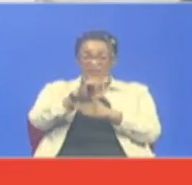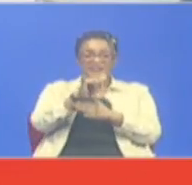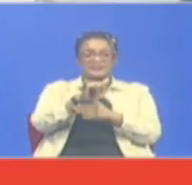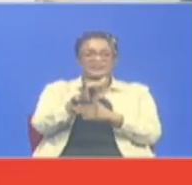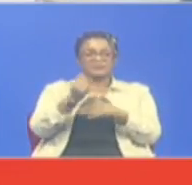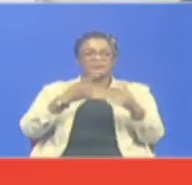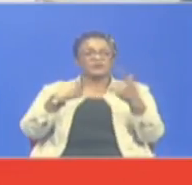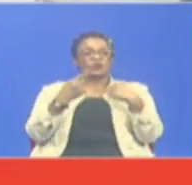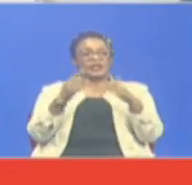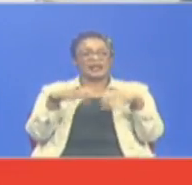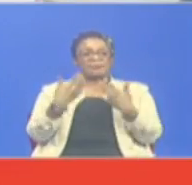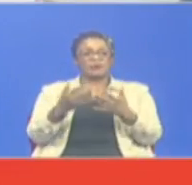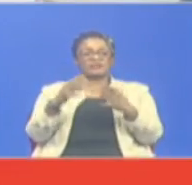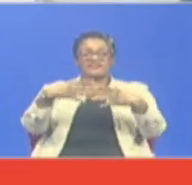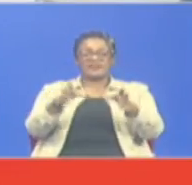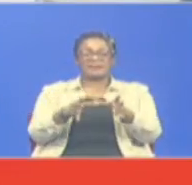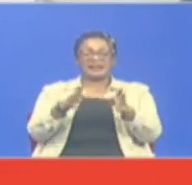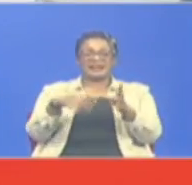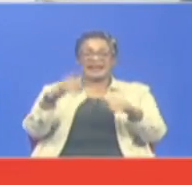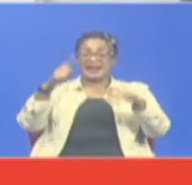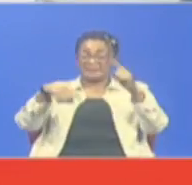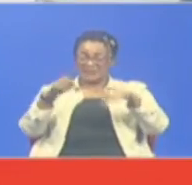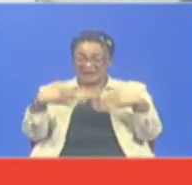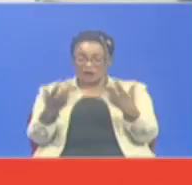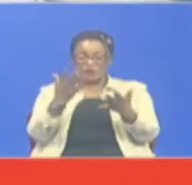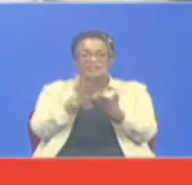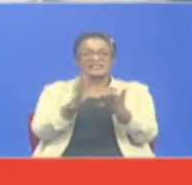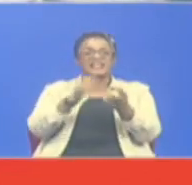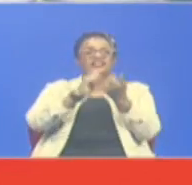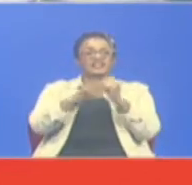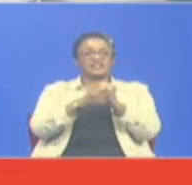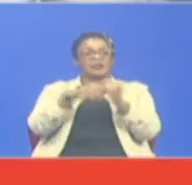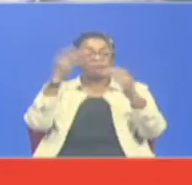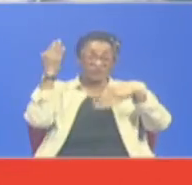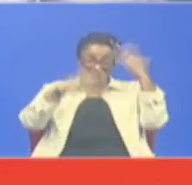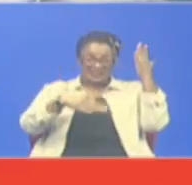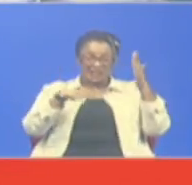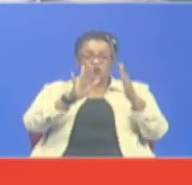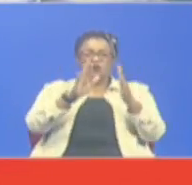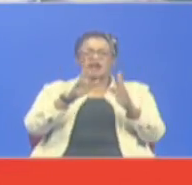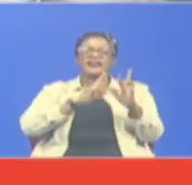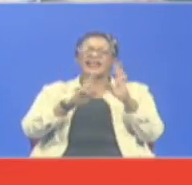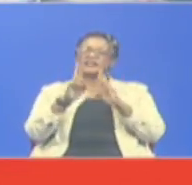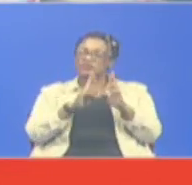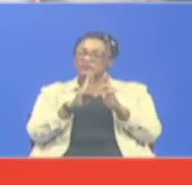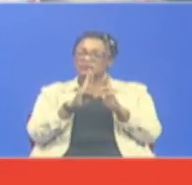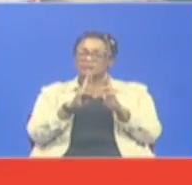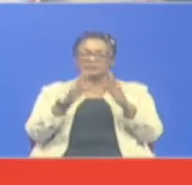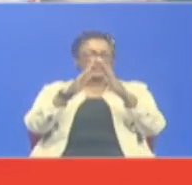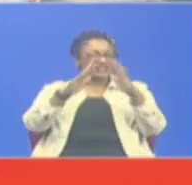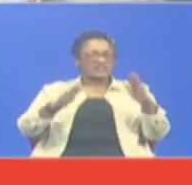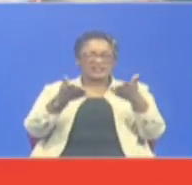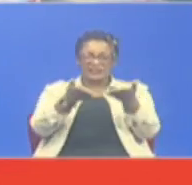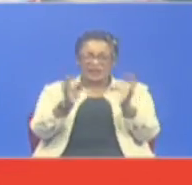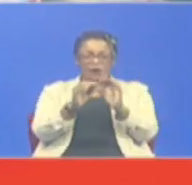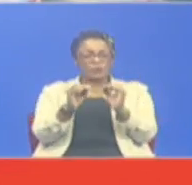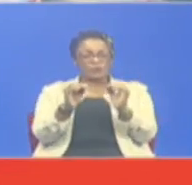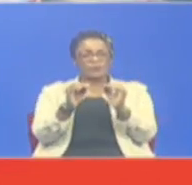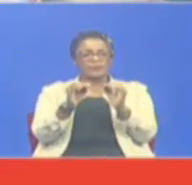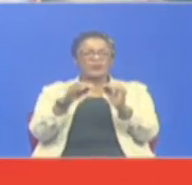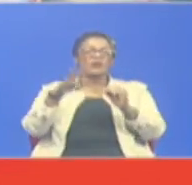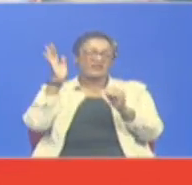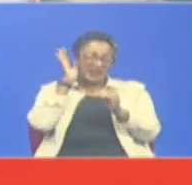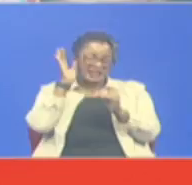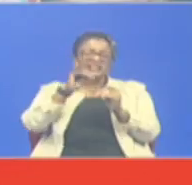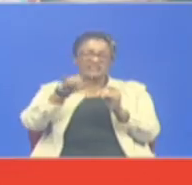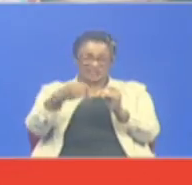about the family dynamics and how things are changing as well. But your reaction, Professor, on this shelter that is not there. We've had Jacqueline, she's speaking